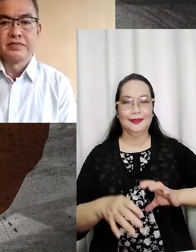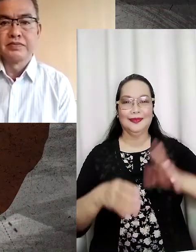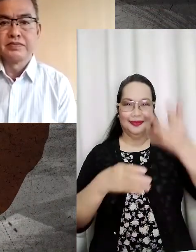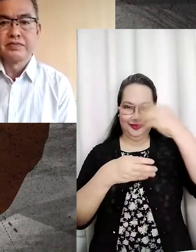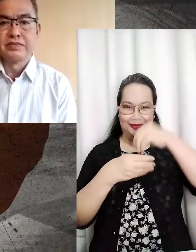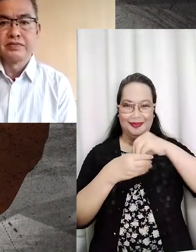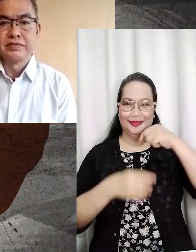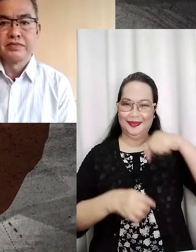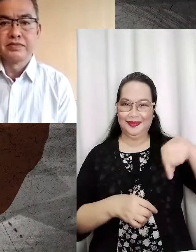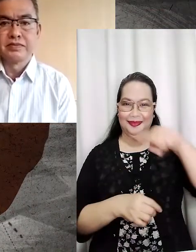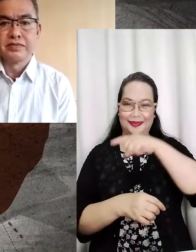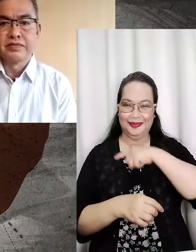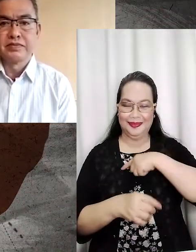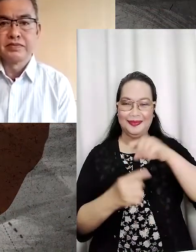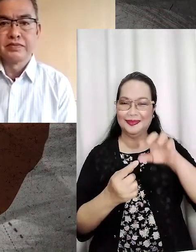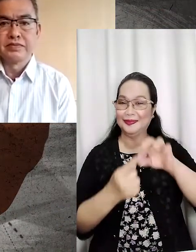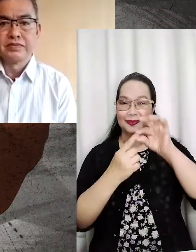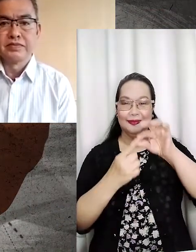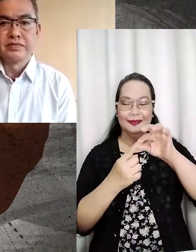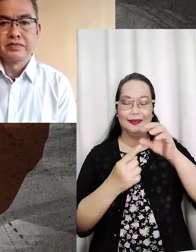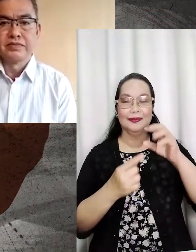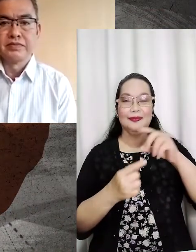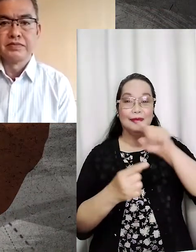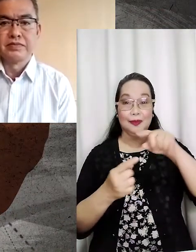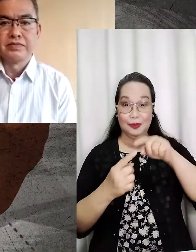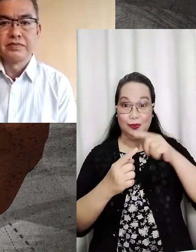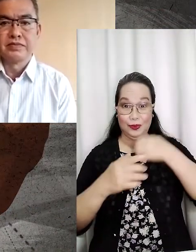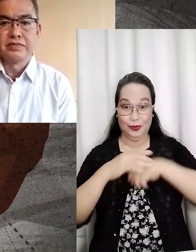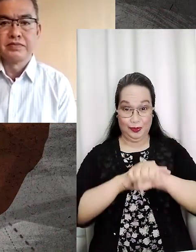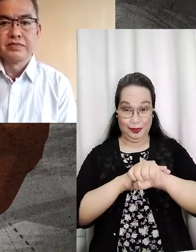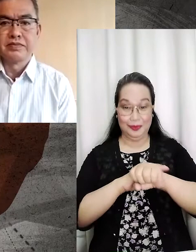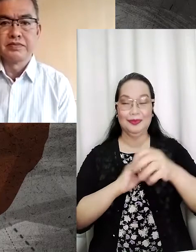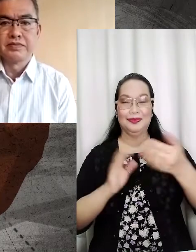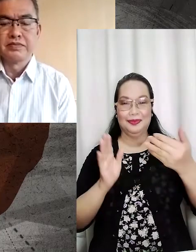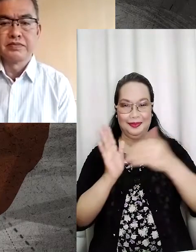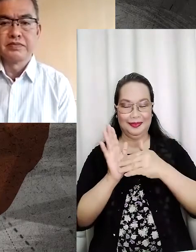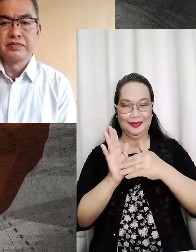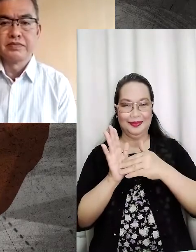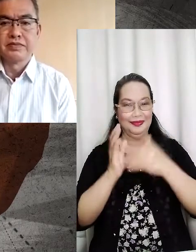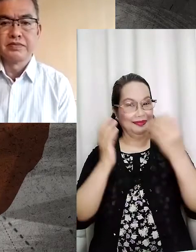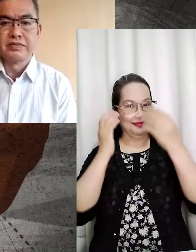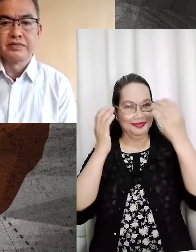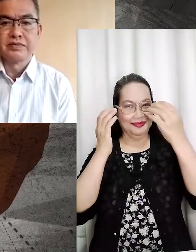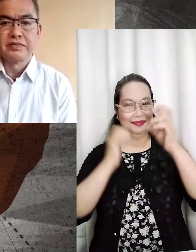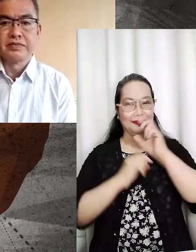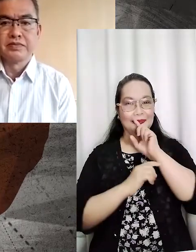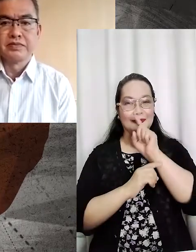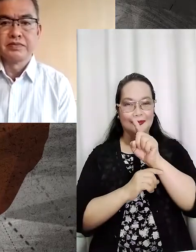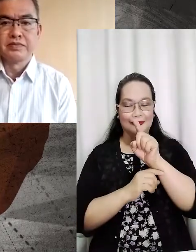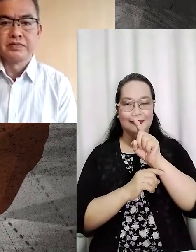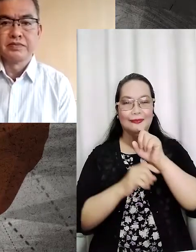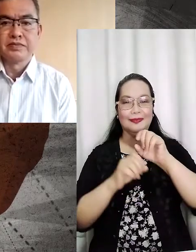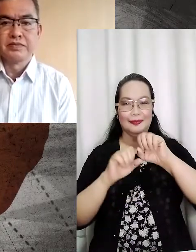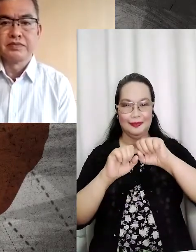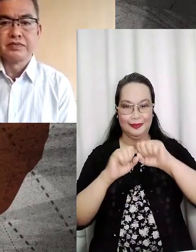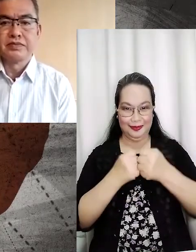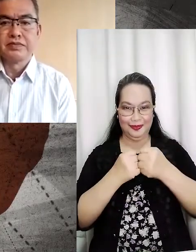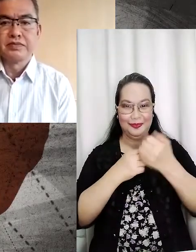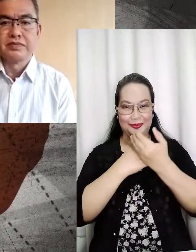in us, especially when we were born again. We celebrate that reality as we break bread